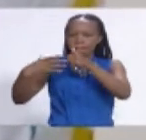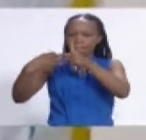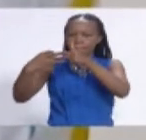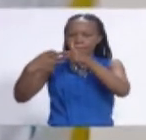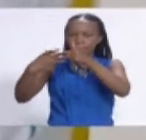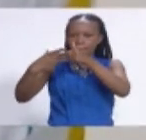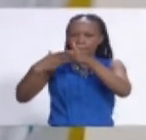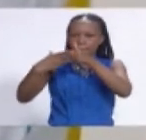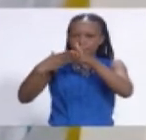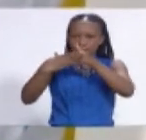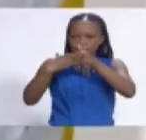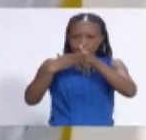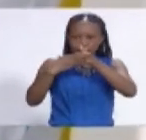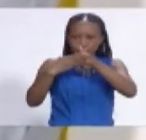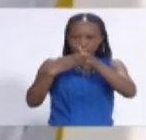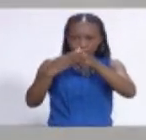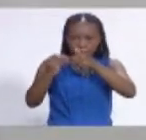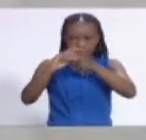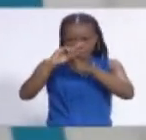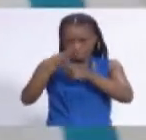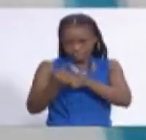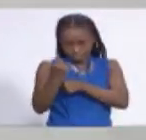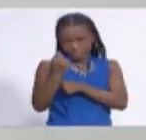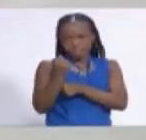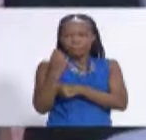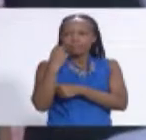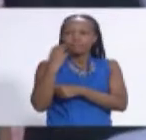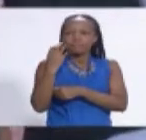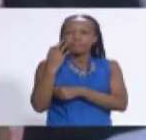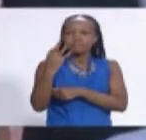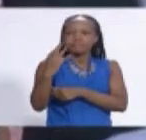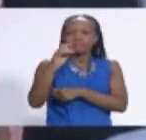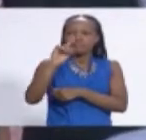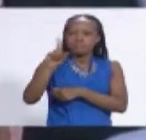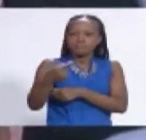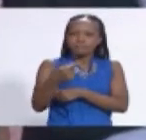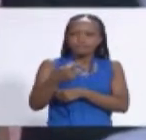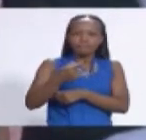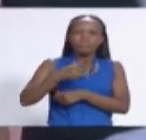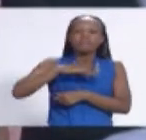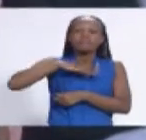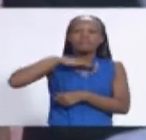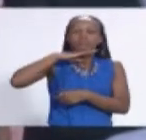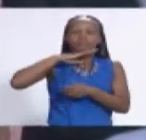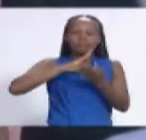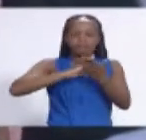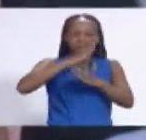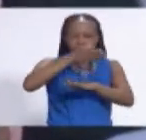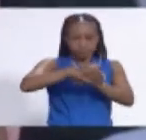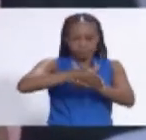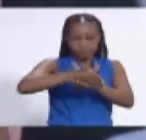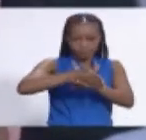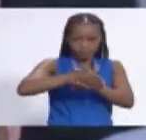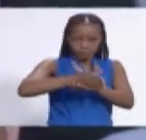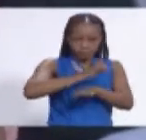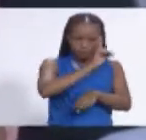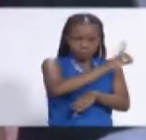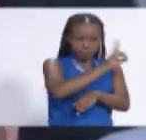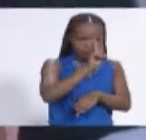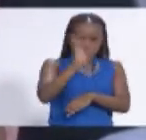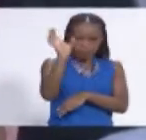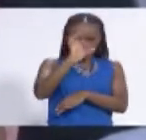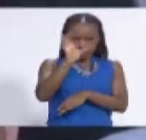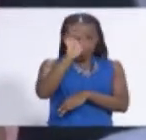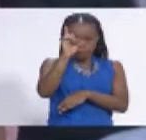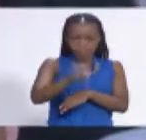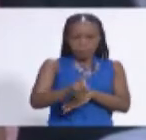80,419 cases globally, with more than 3,000 deaths. Every citizen must play their part so that